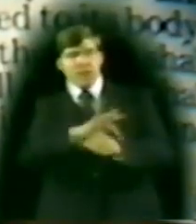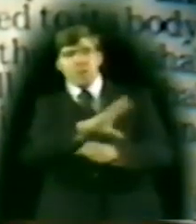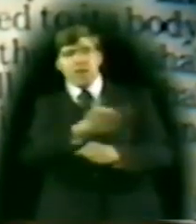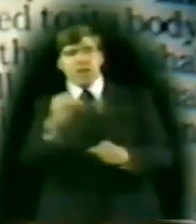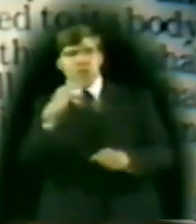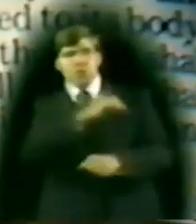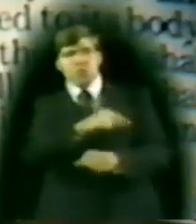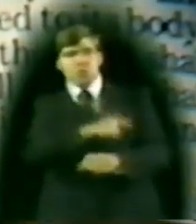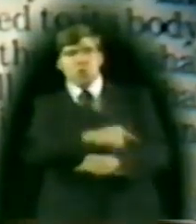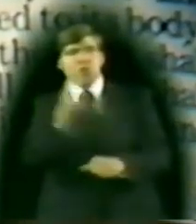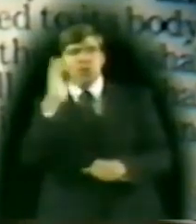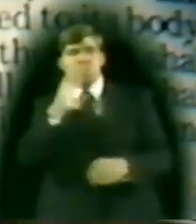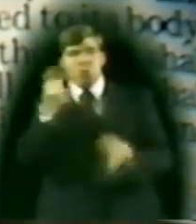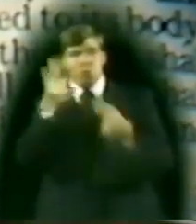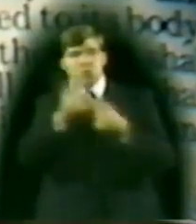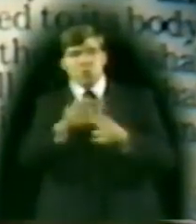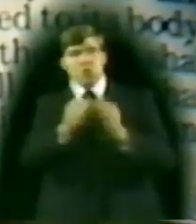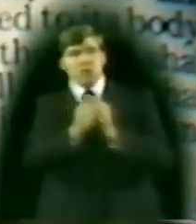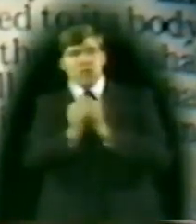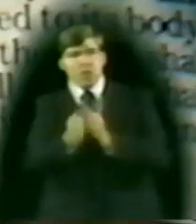shall be restored to its body.